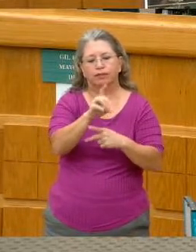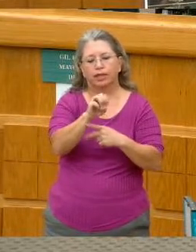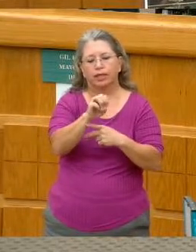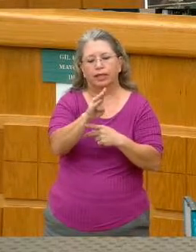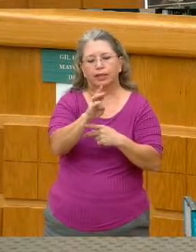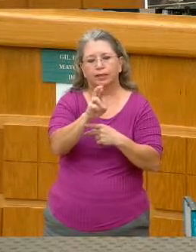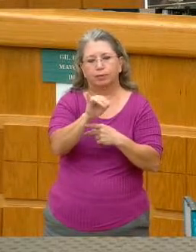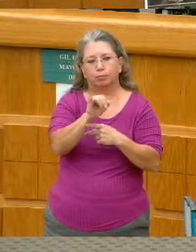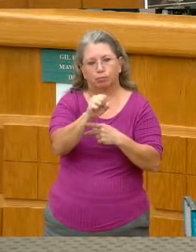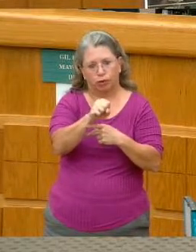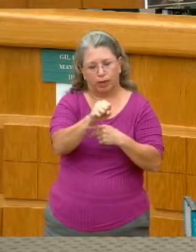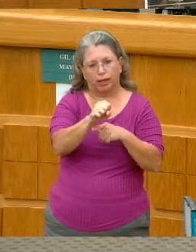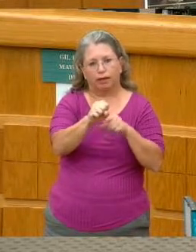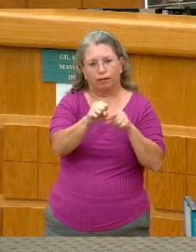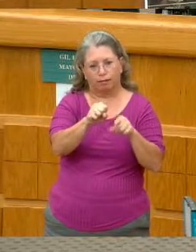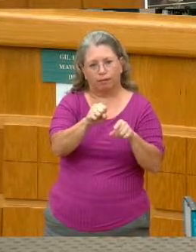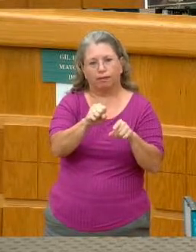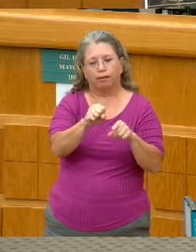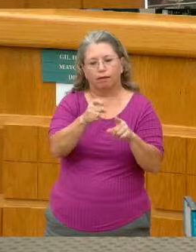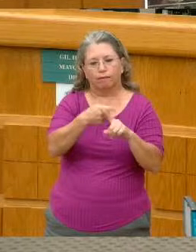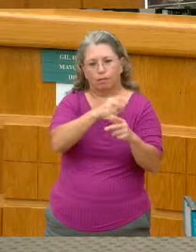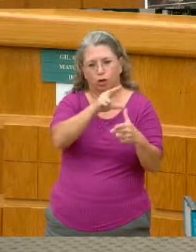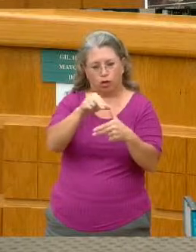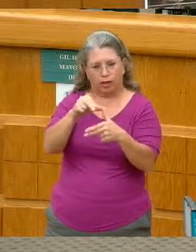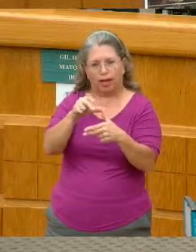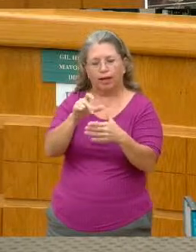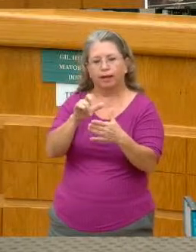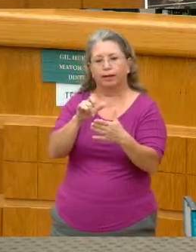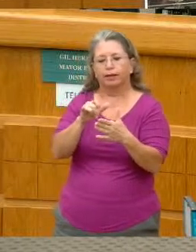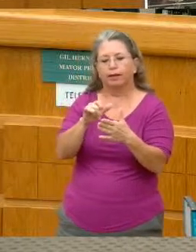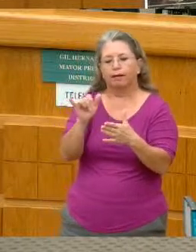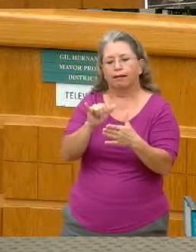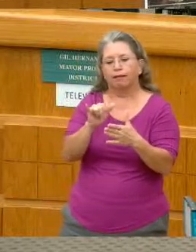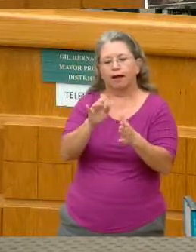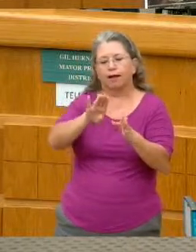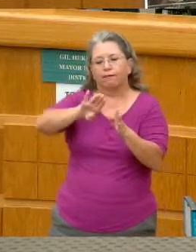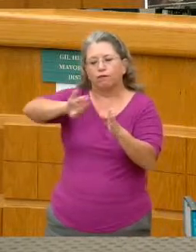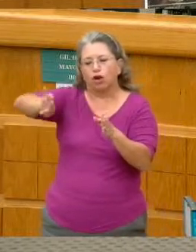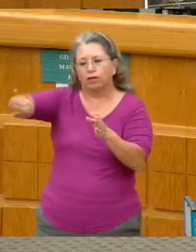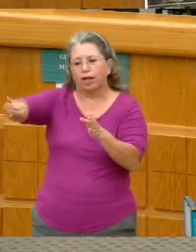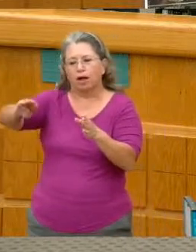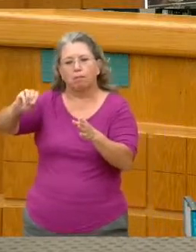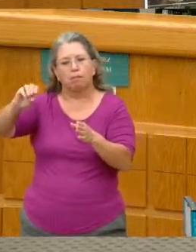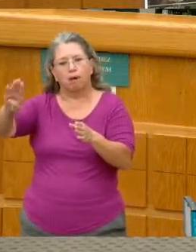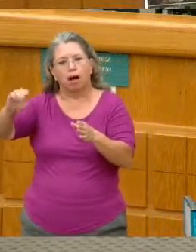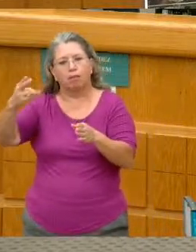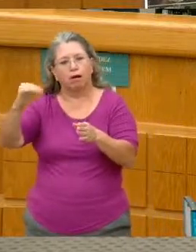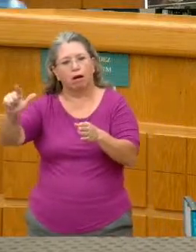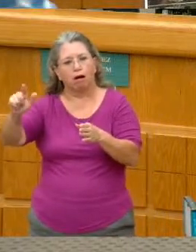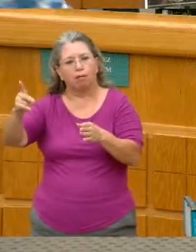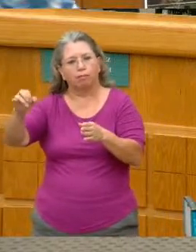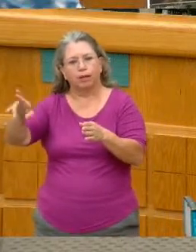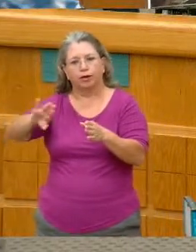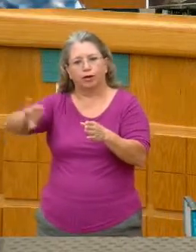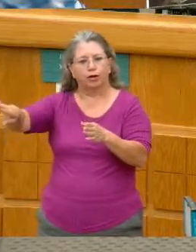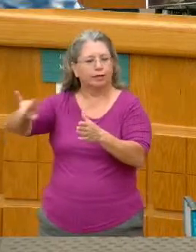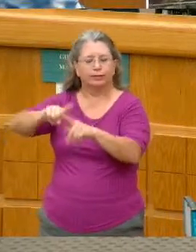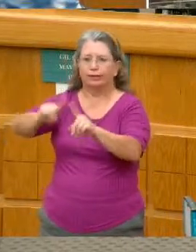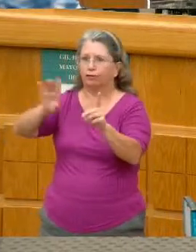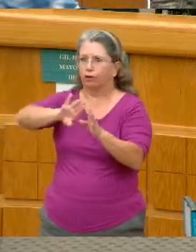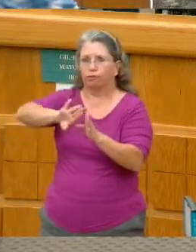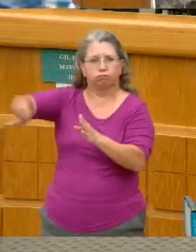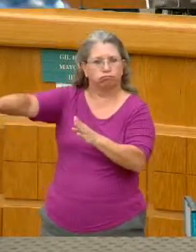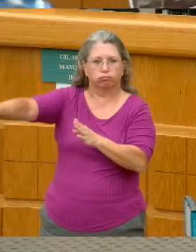the damage to their piers like we experienced at Bob Hall. The conditions are completely different. Okay? Thank